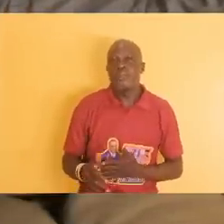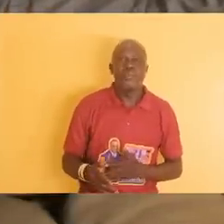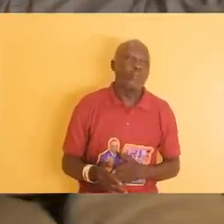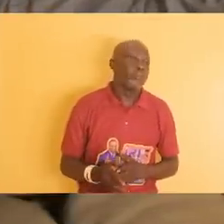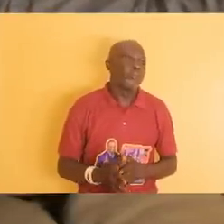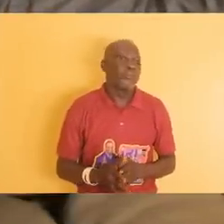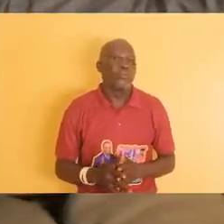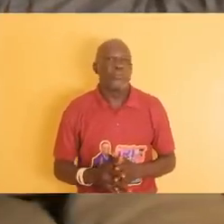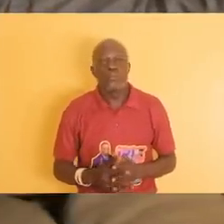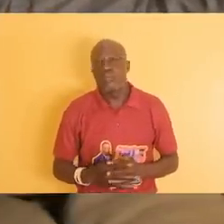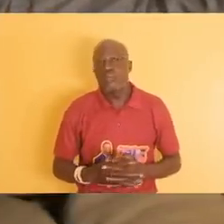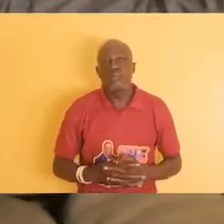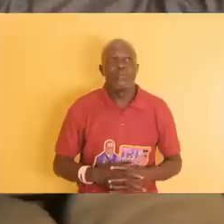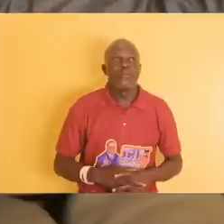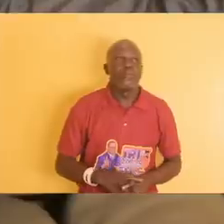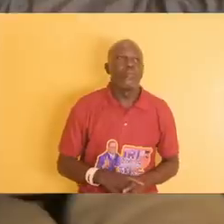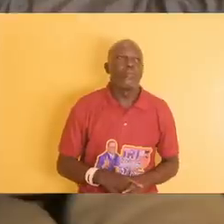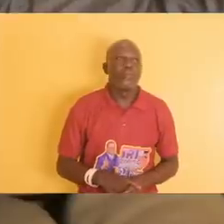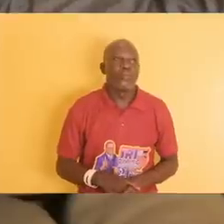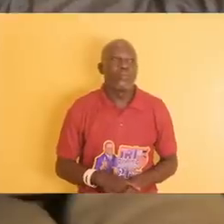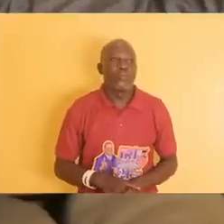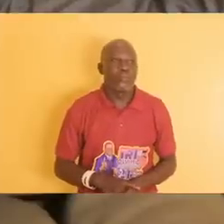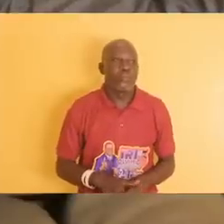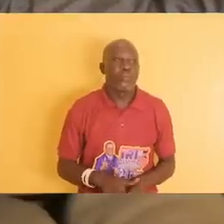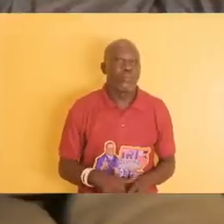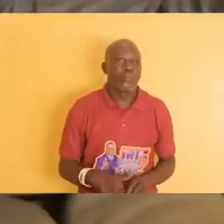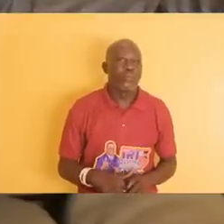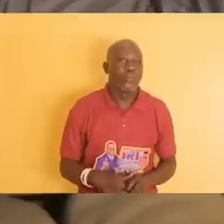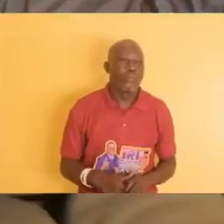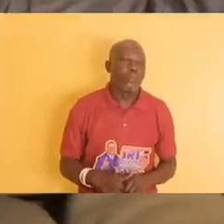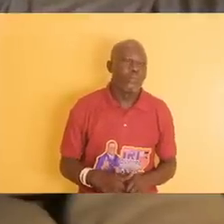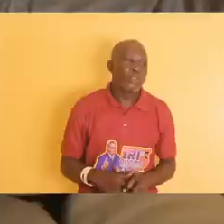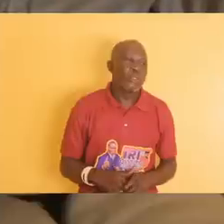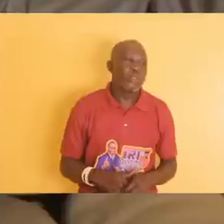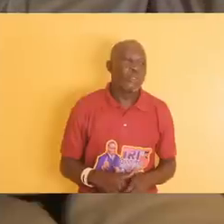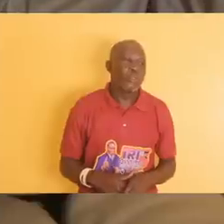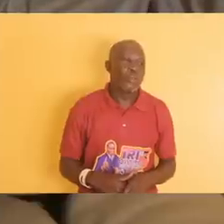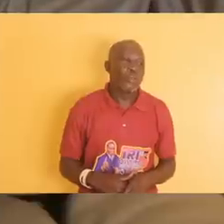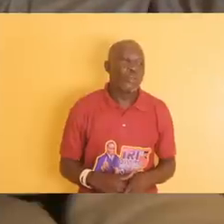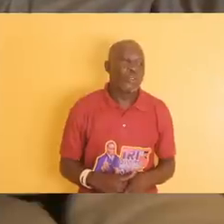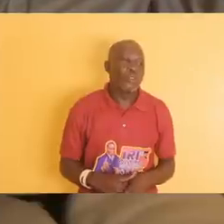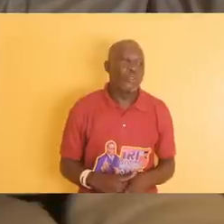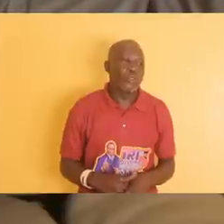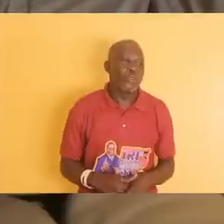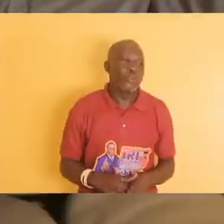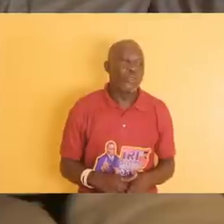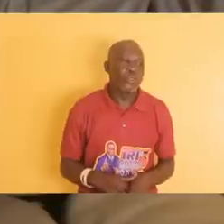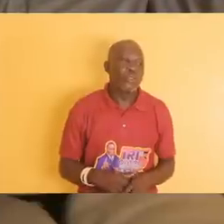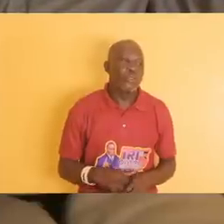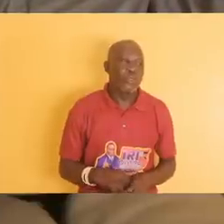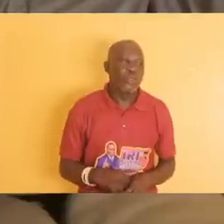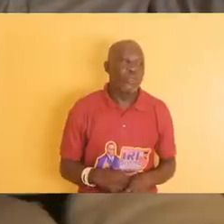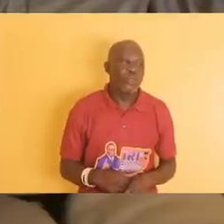o olorun jare ma ba mi lo nipe yiji ti mo ji lo